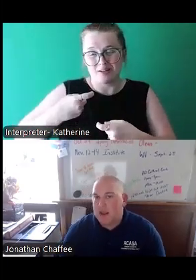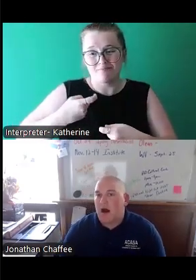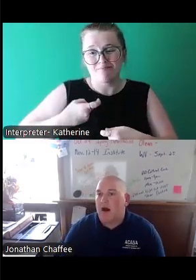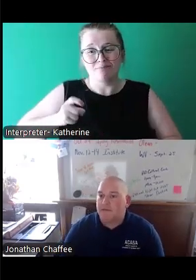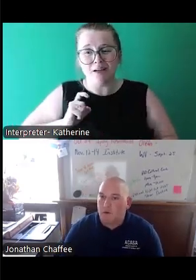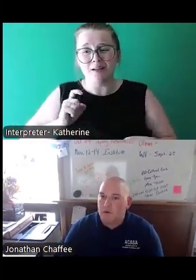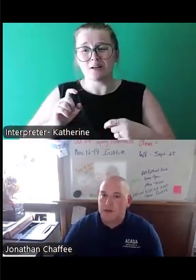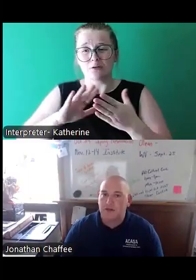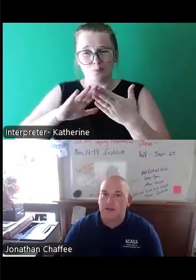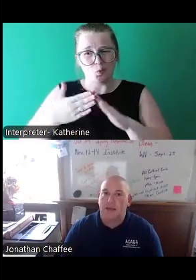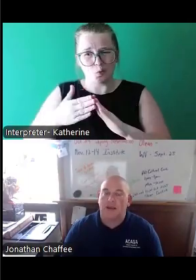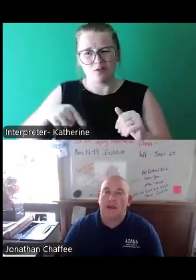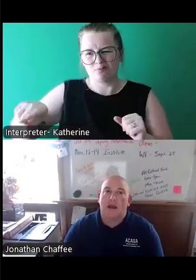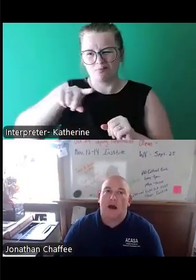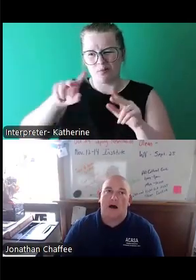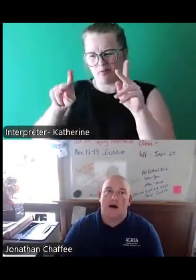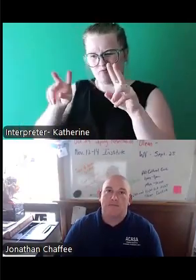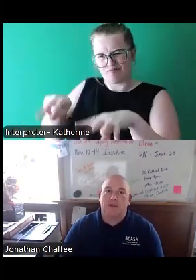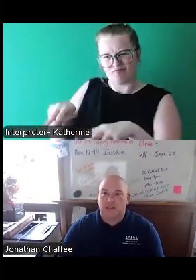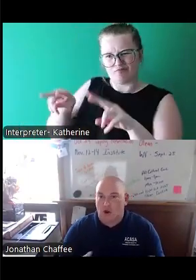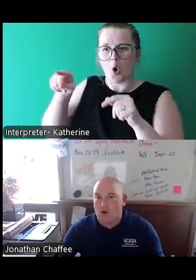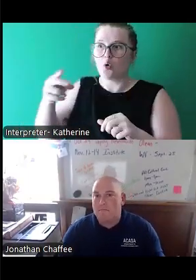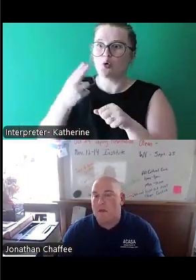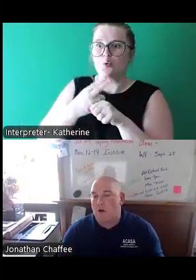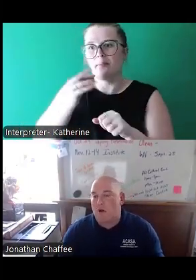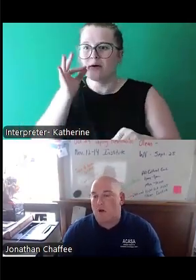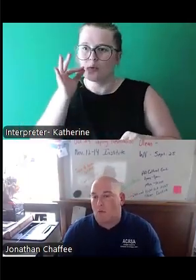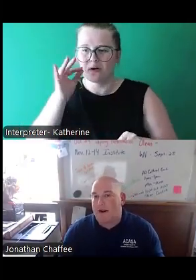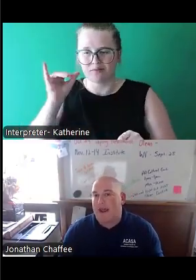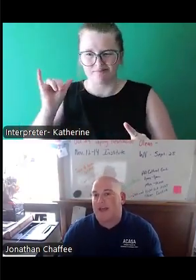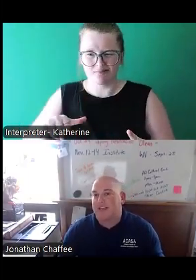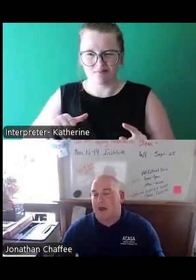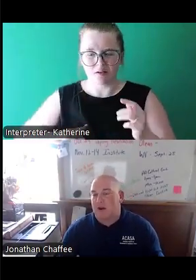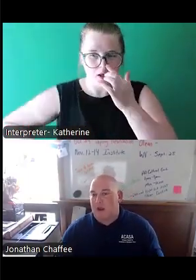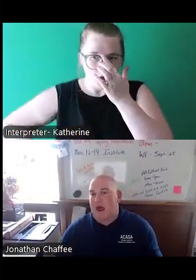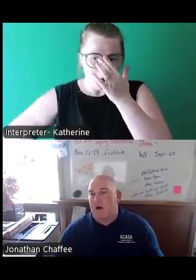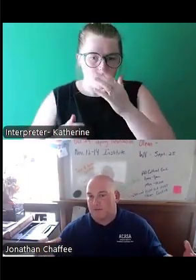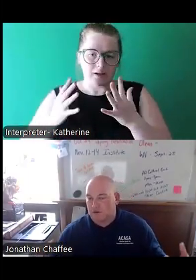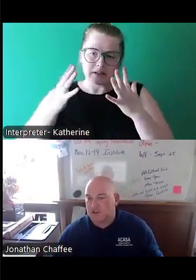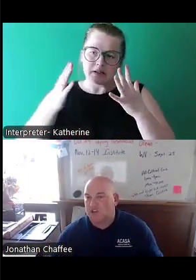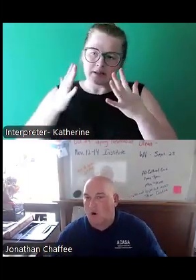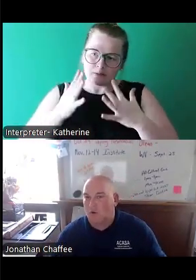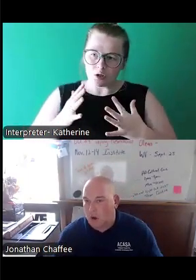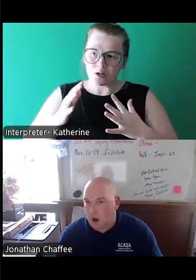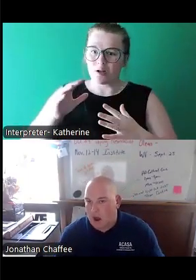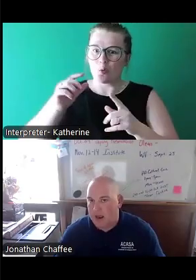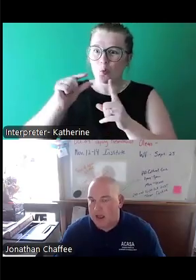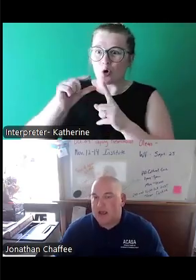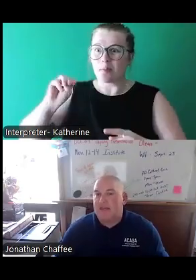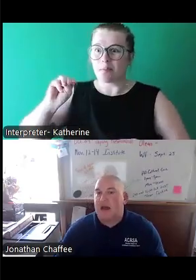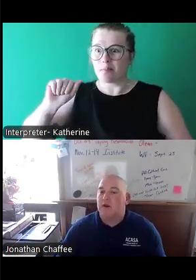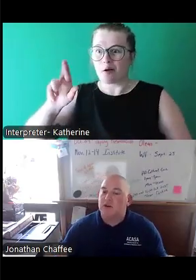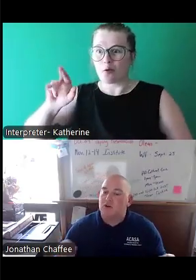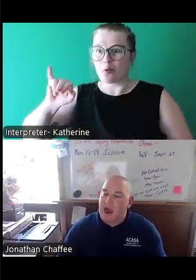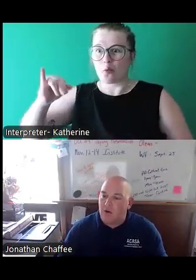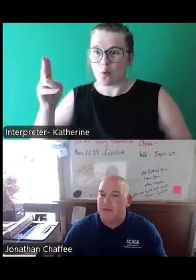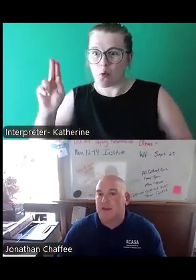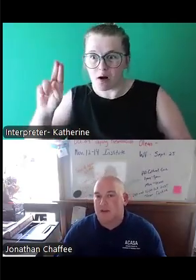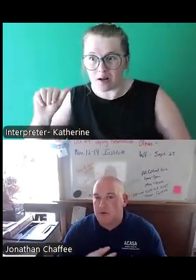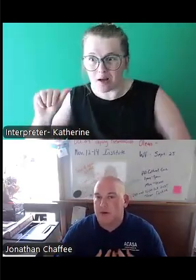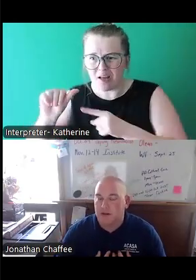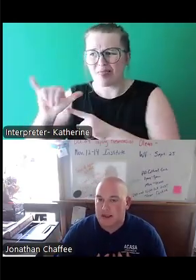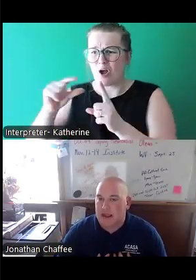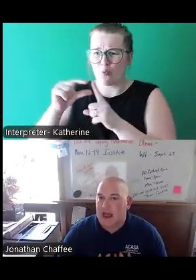marijuana. Unfortunately, the term marijuana has been around for so long that when you're out